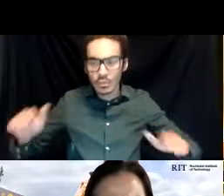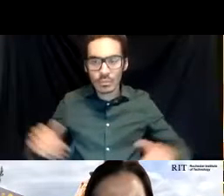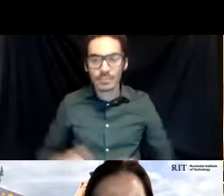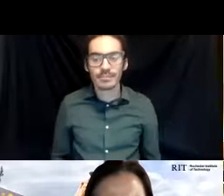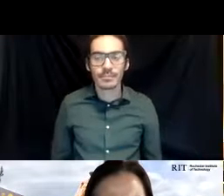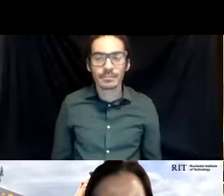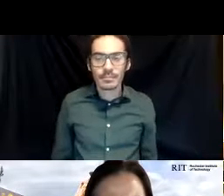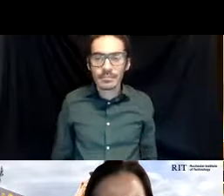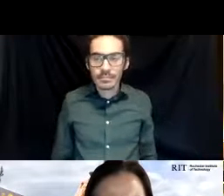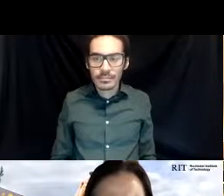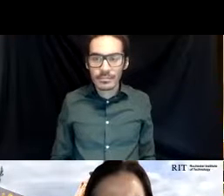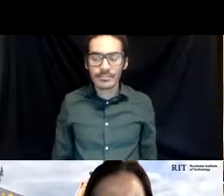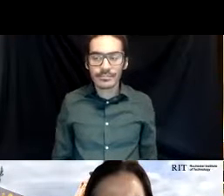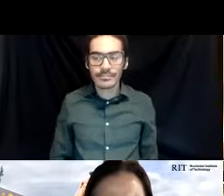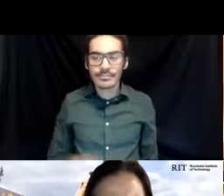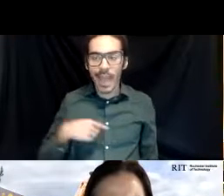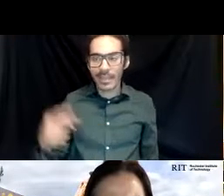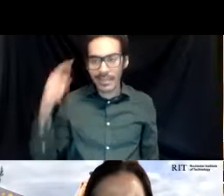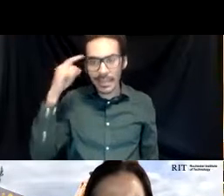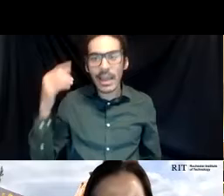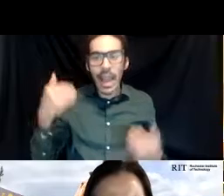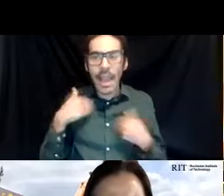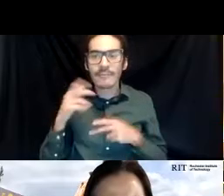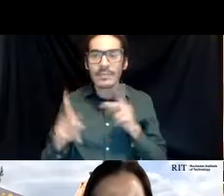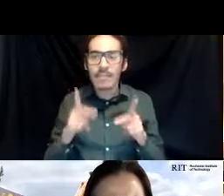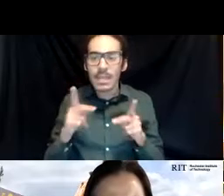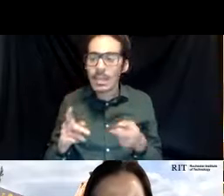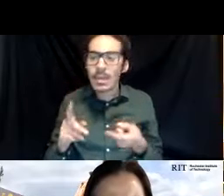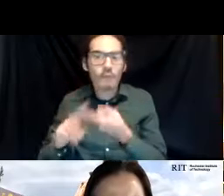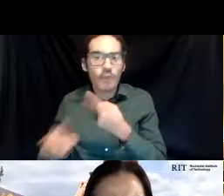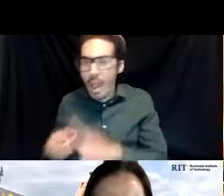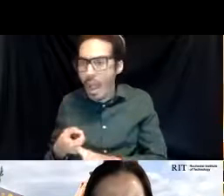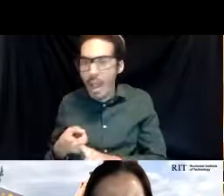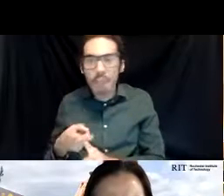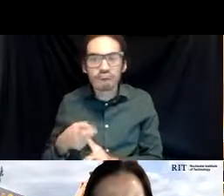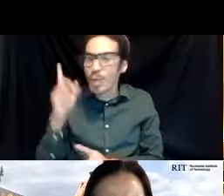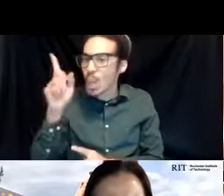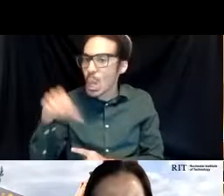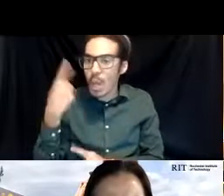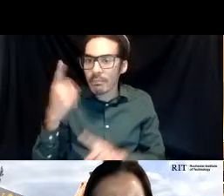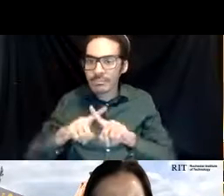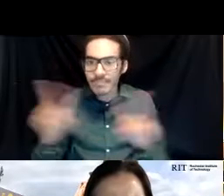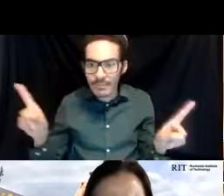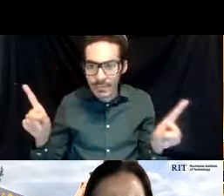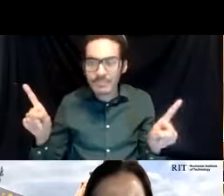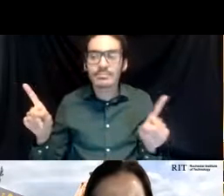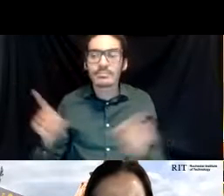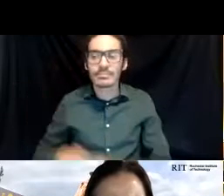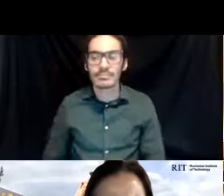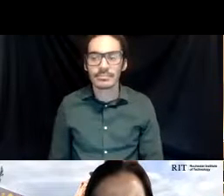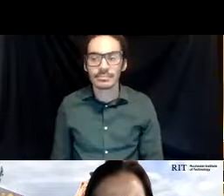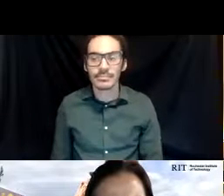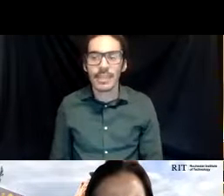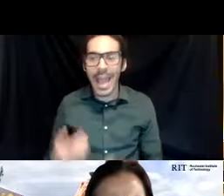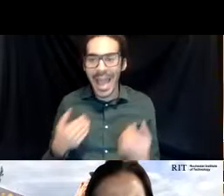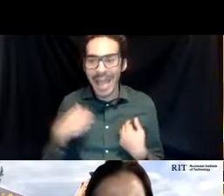But I think having people over, or friends who just sort of look different, or I think I have a